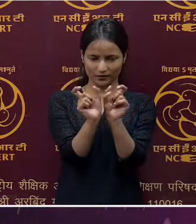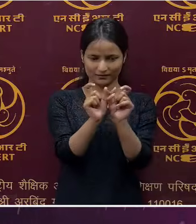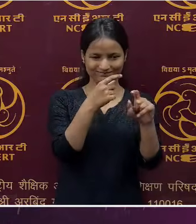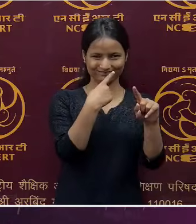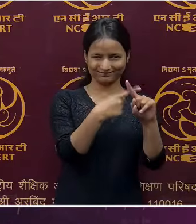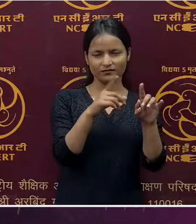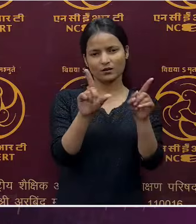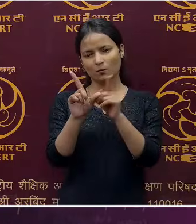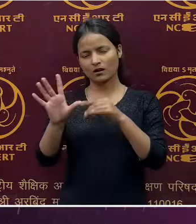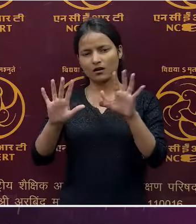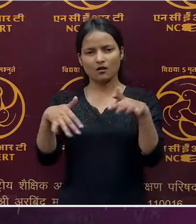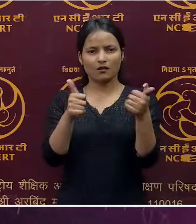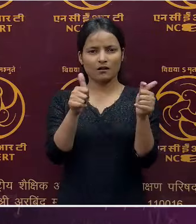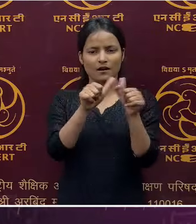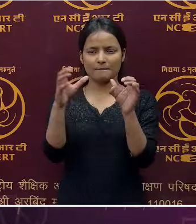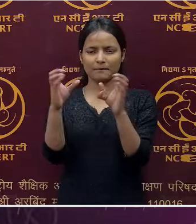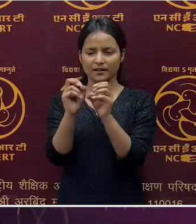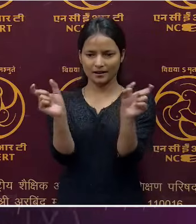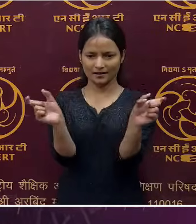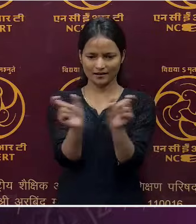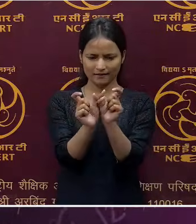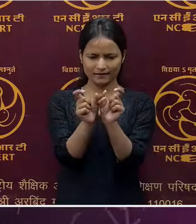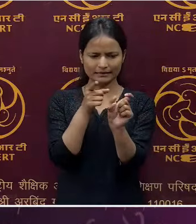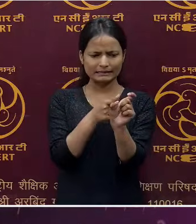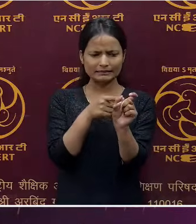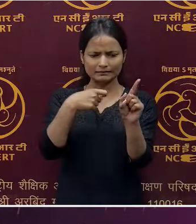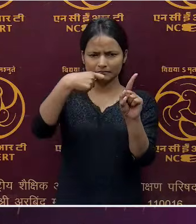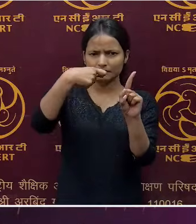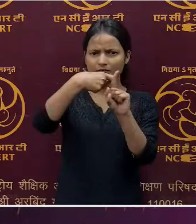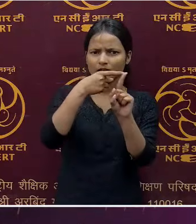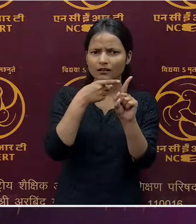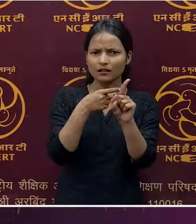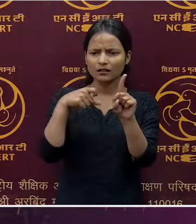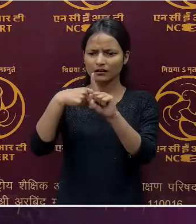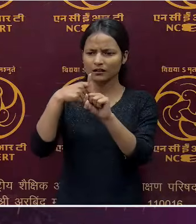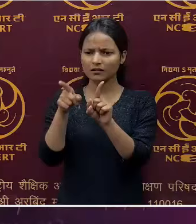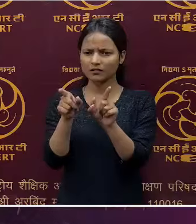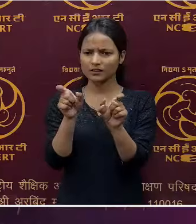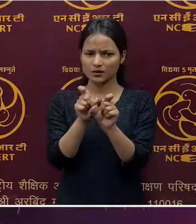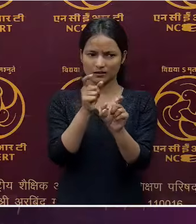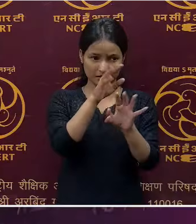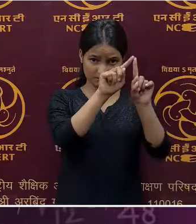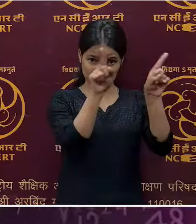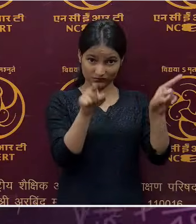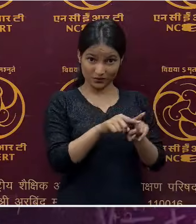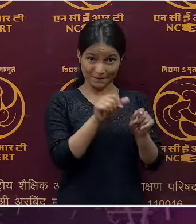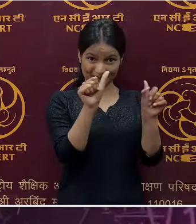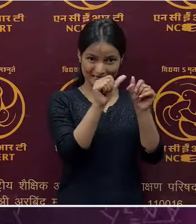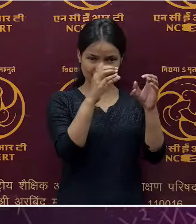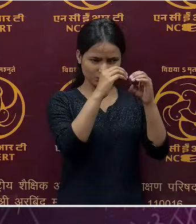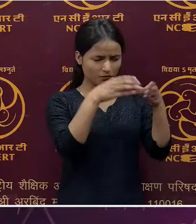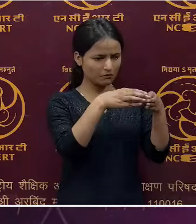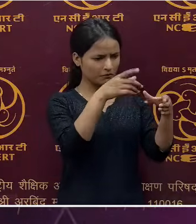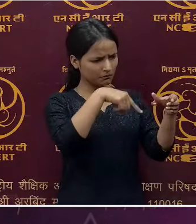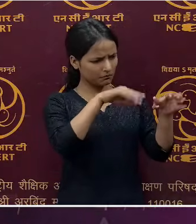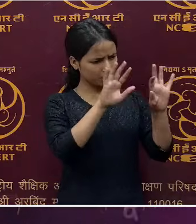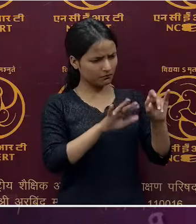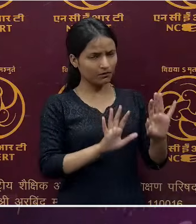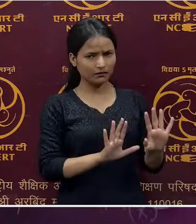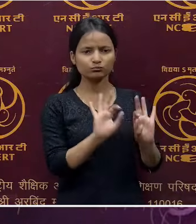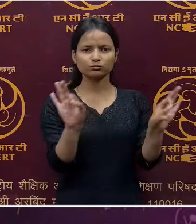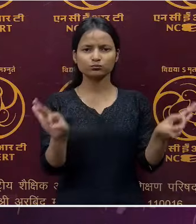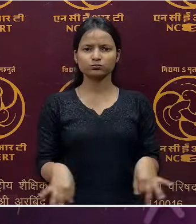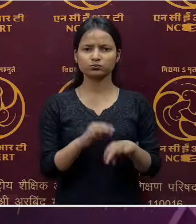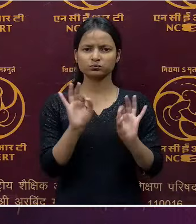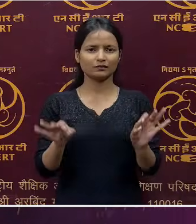this way. K. So K is not an example. K is not in the domain, so it is not an example of